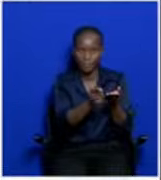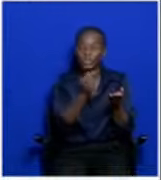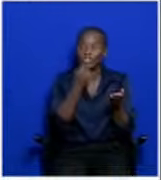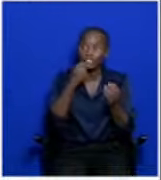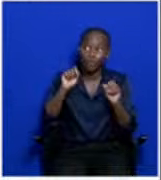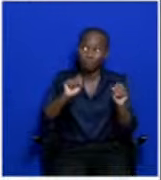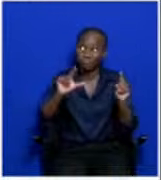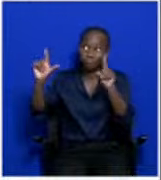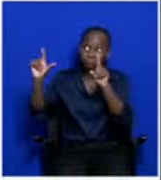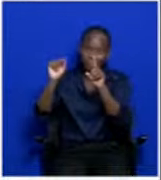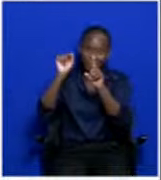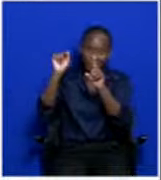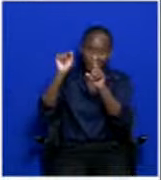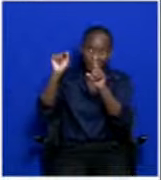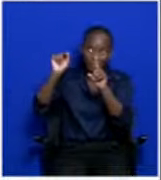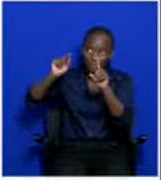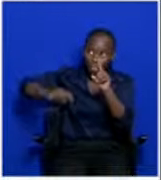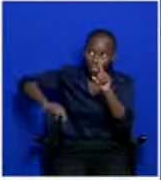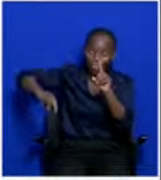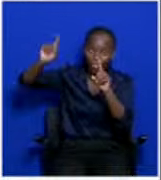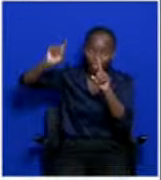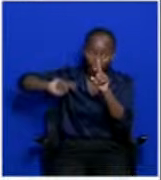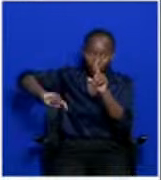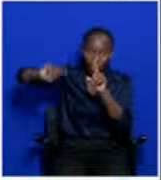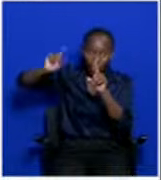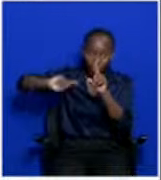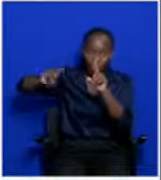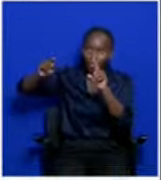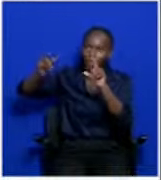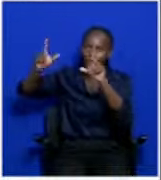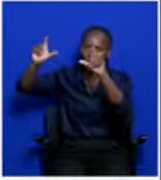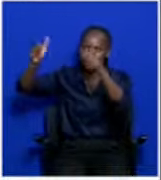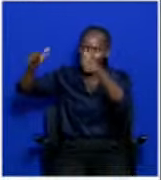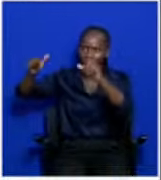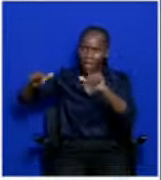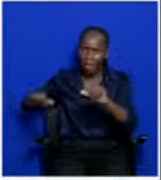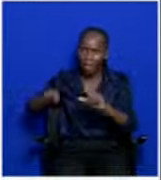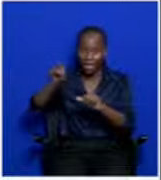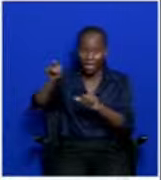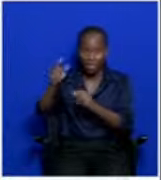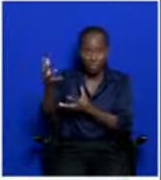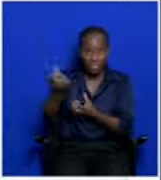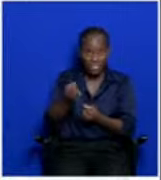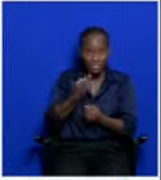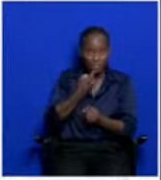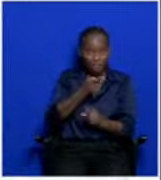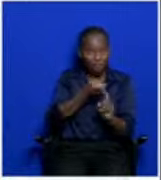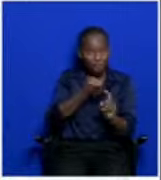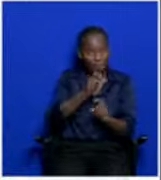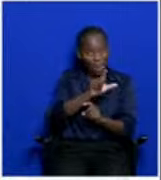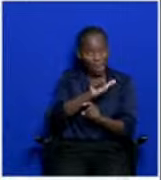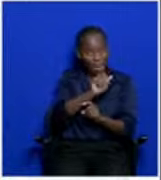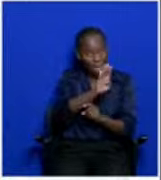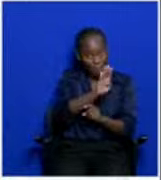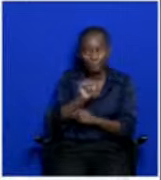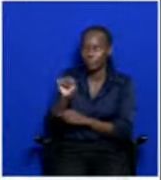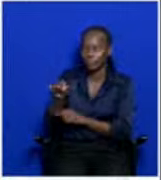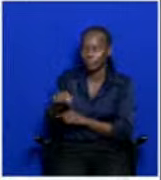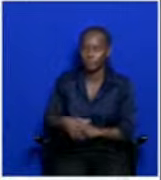Yes. And if we stay on that and you go to the next page